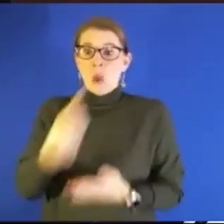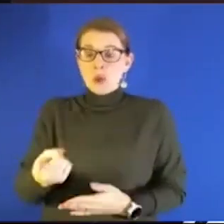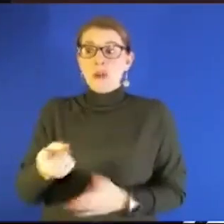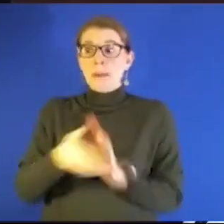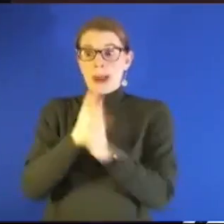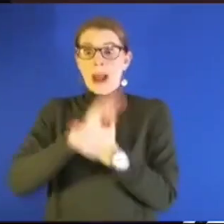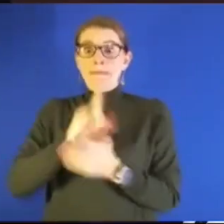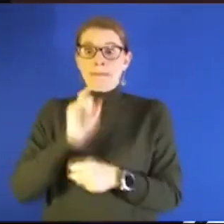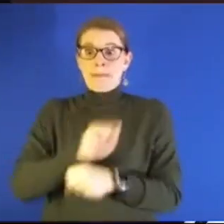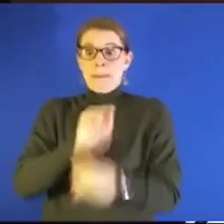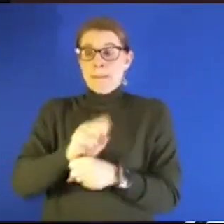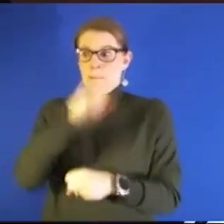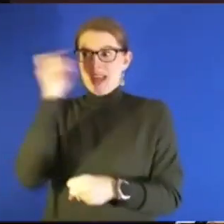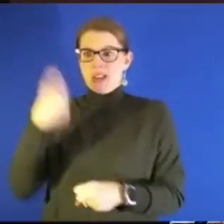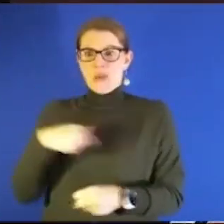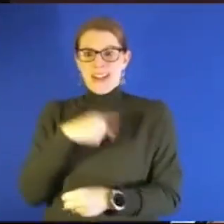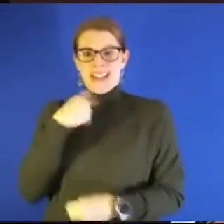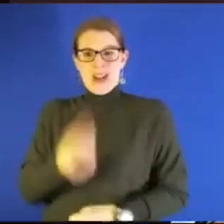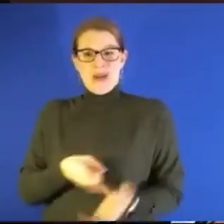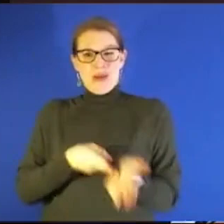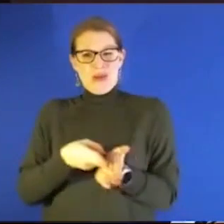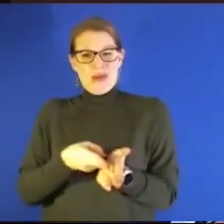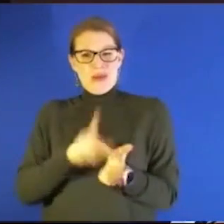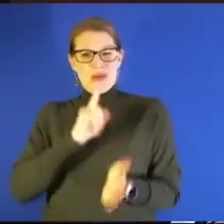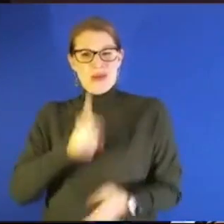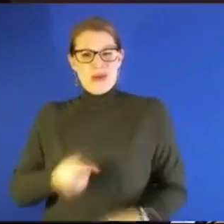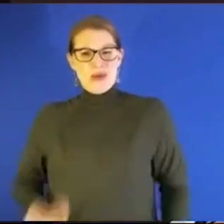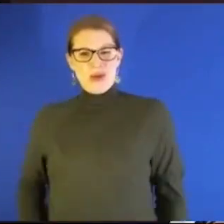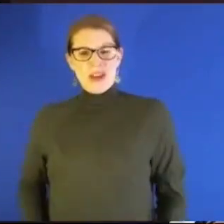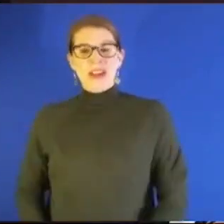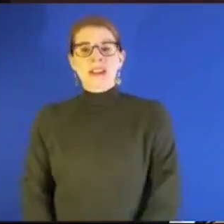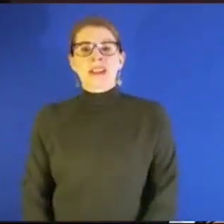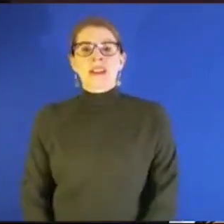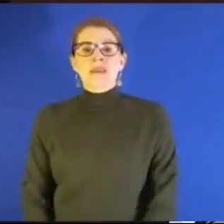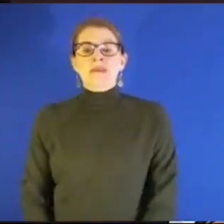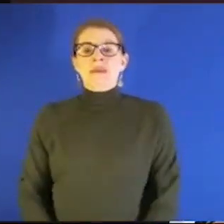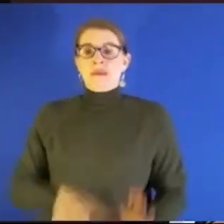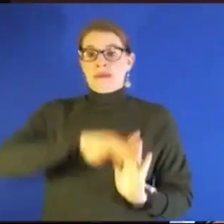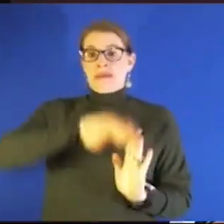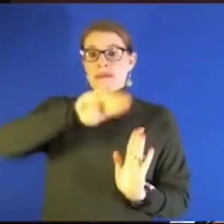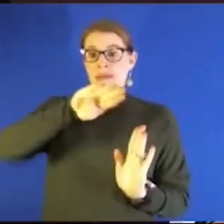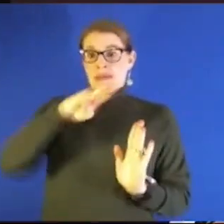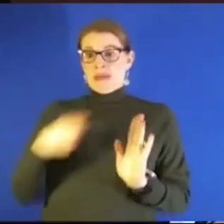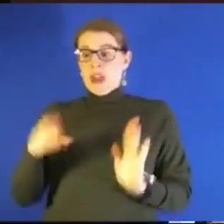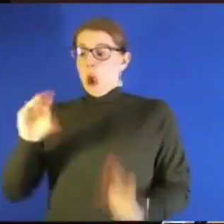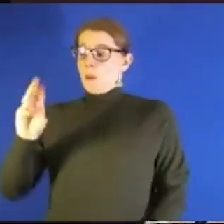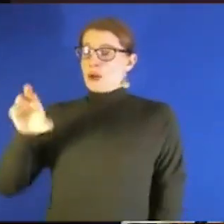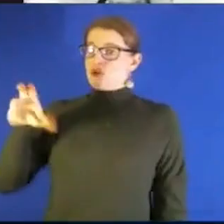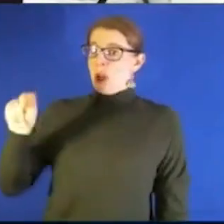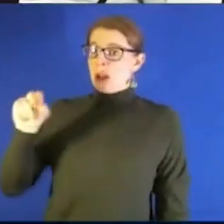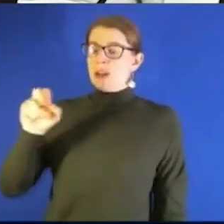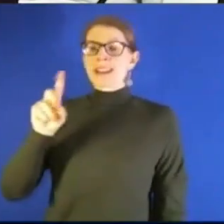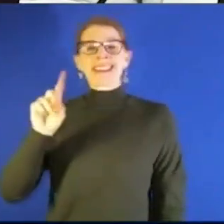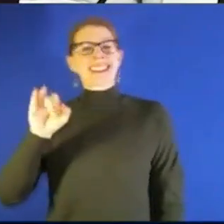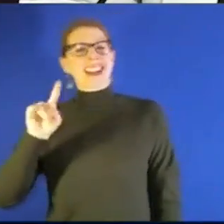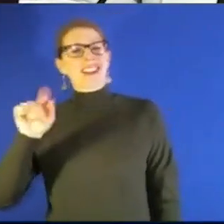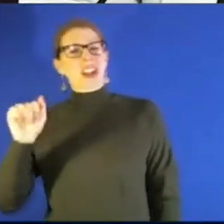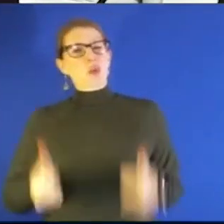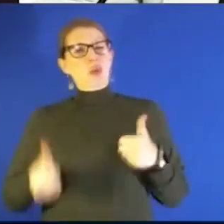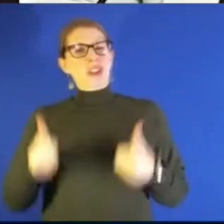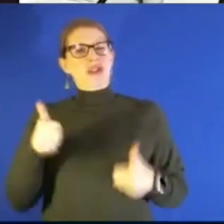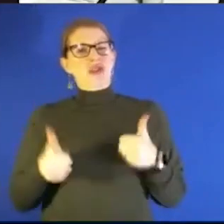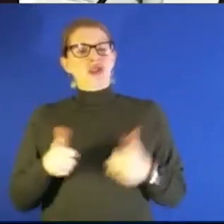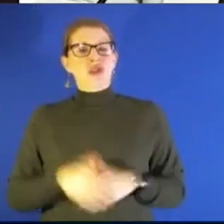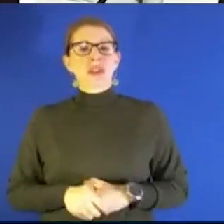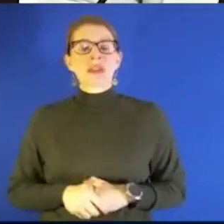tell you the true stuff. So, Hawk, that's a pretty steep curve. Do you think this is Omicron or Delta right now? Yeah. I think we are probably